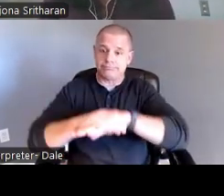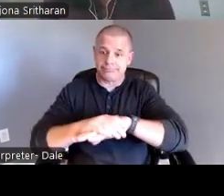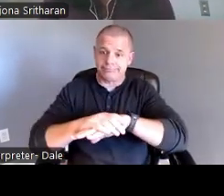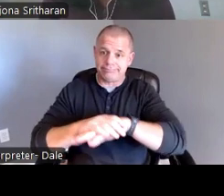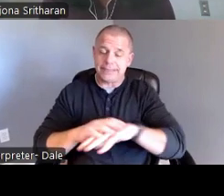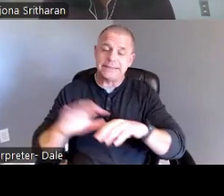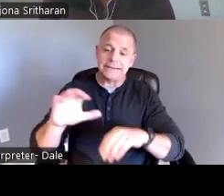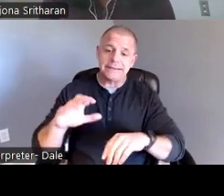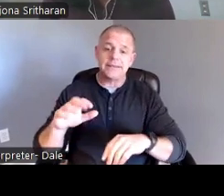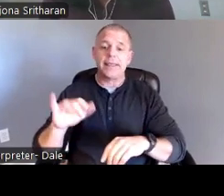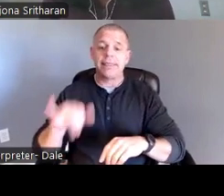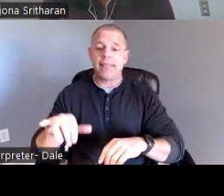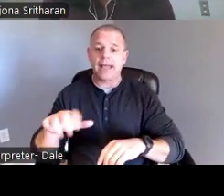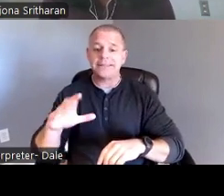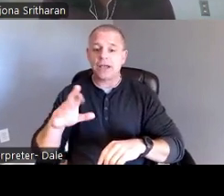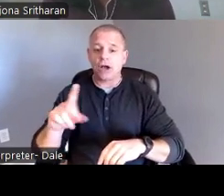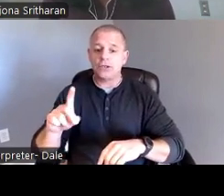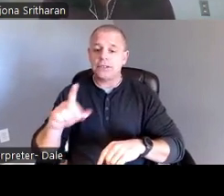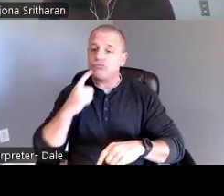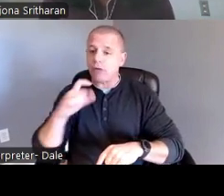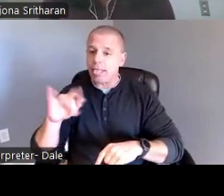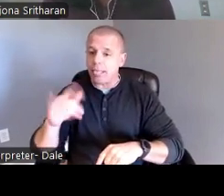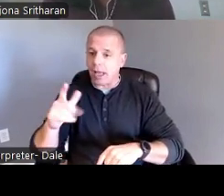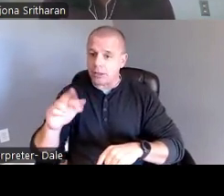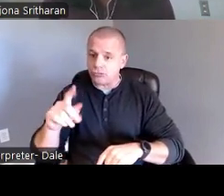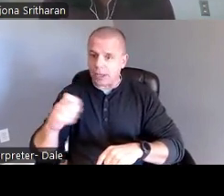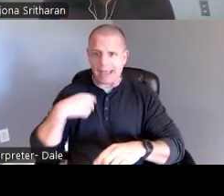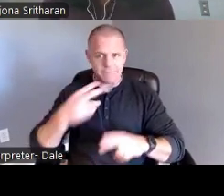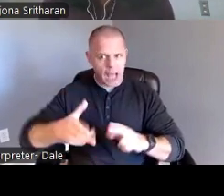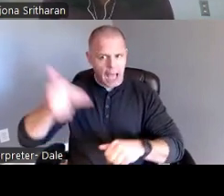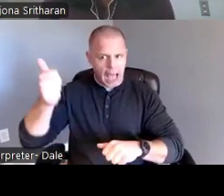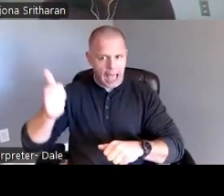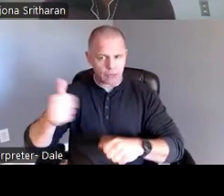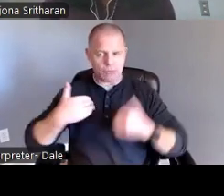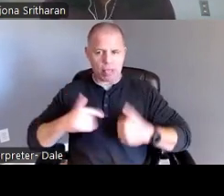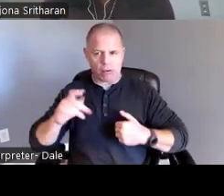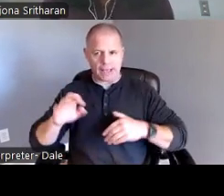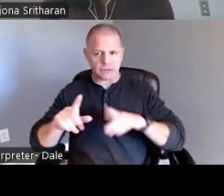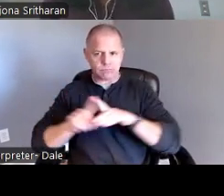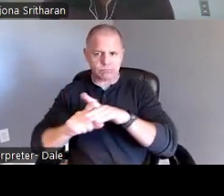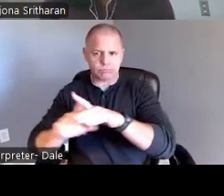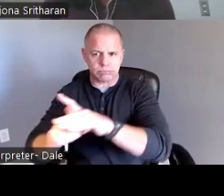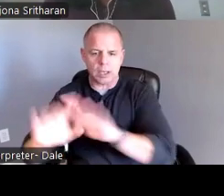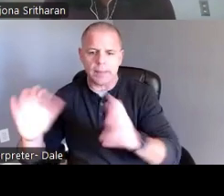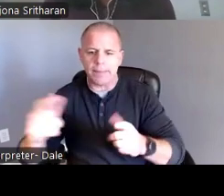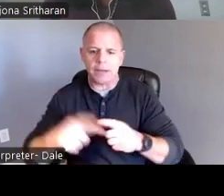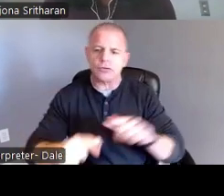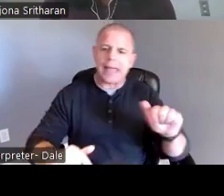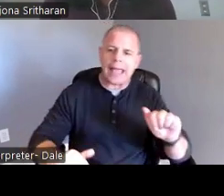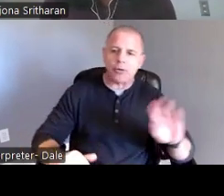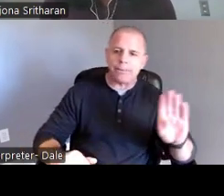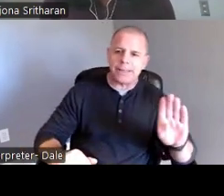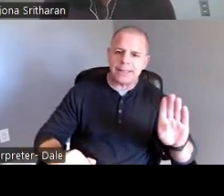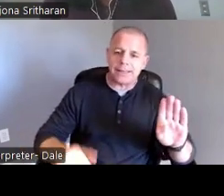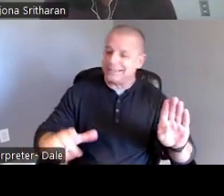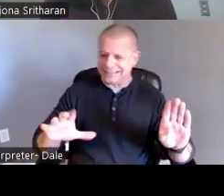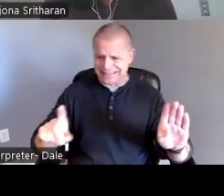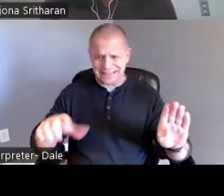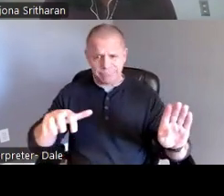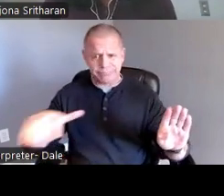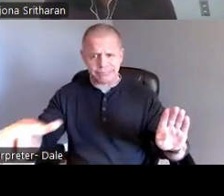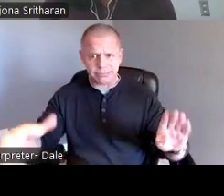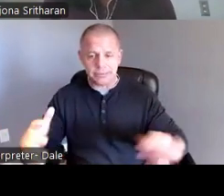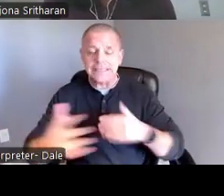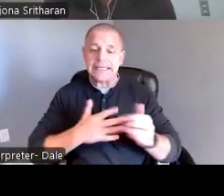was associated with a higher lung cancer incidence compared to having only A or B grades in the area, even when